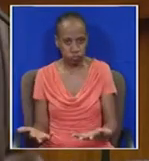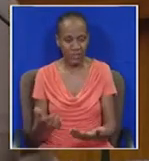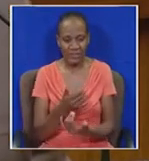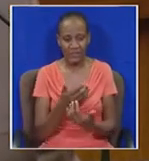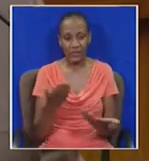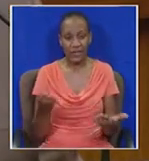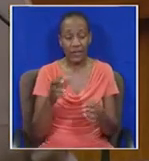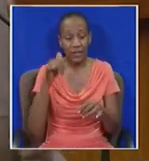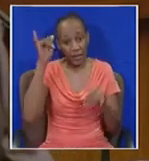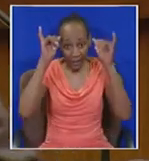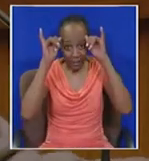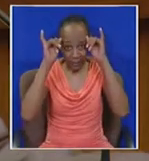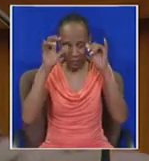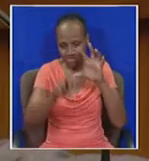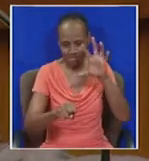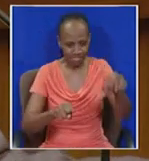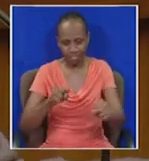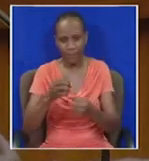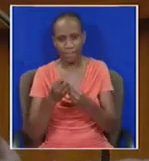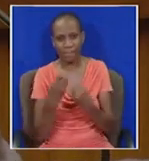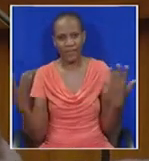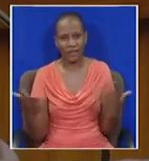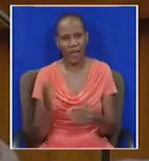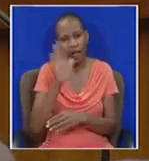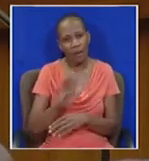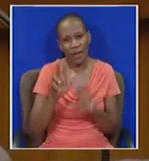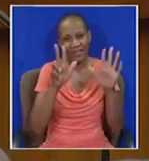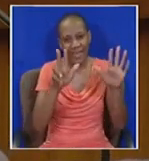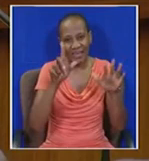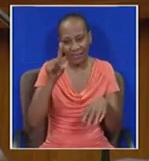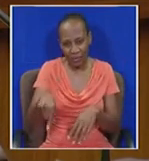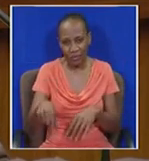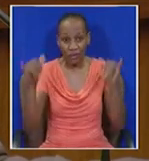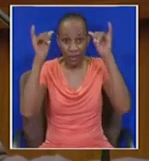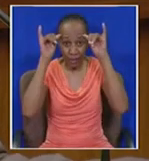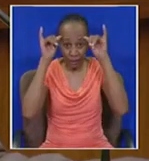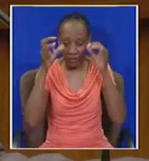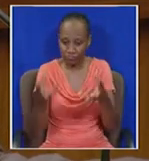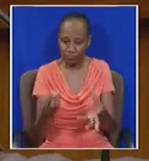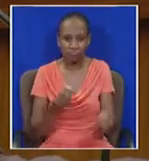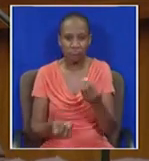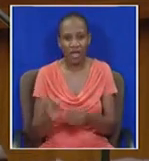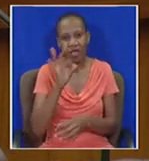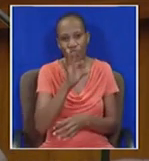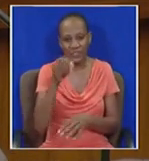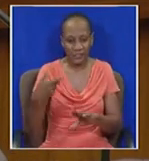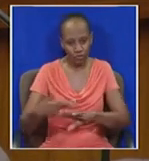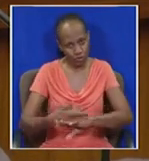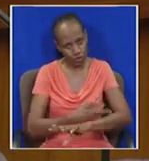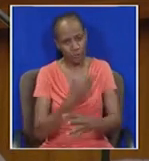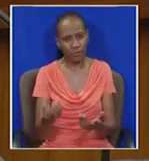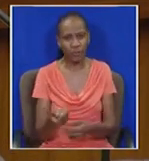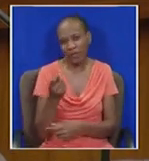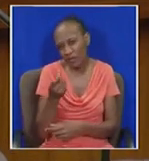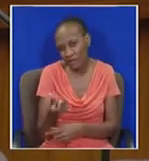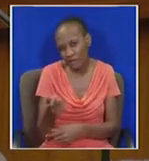cattle captured. We counted no less than 8,000 head of cattle, 30,000 sheep, and a